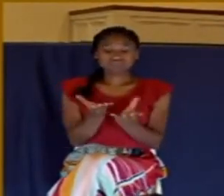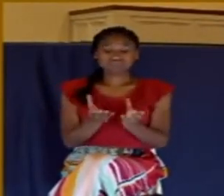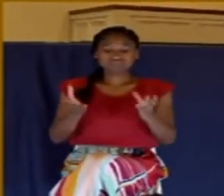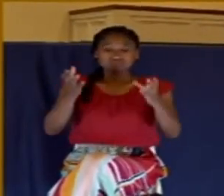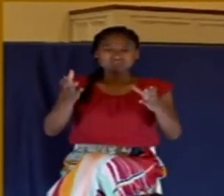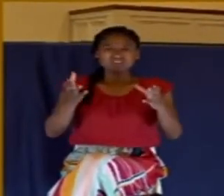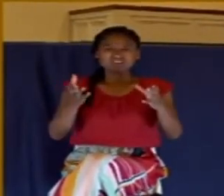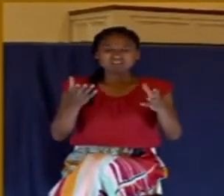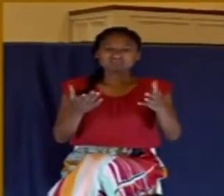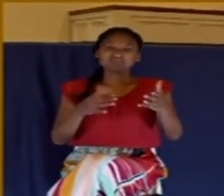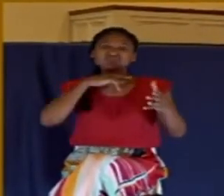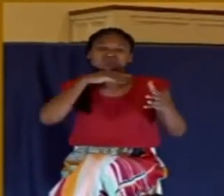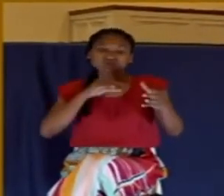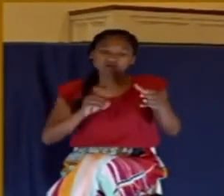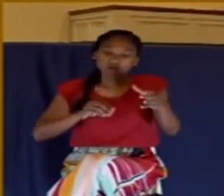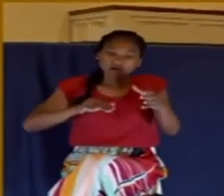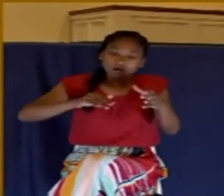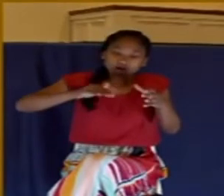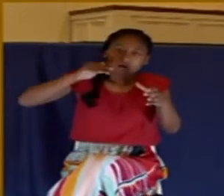can develop us